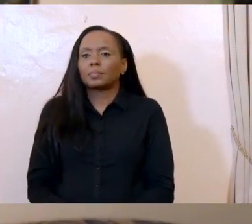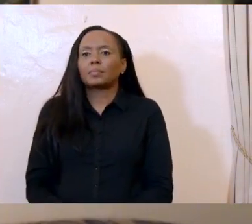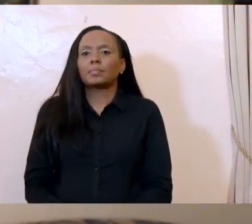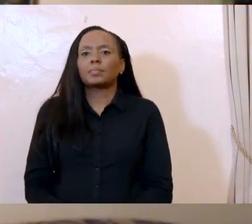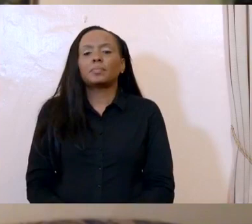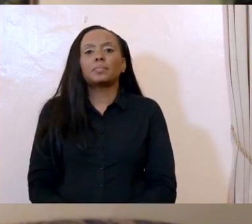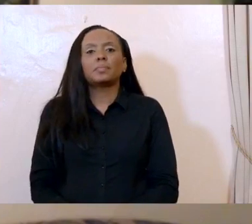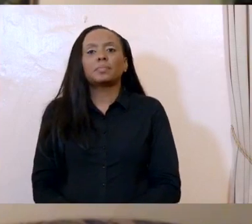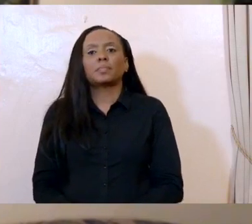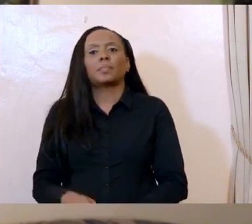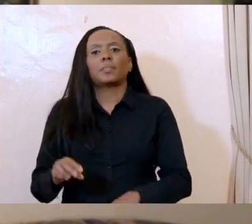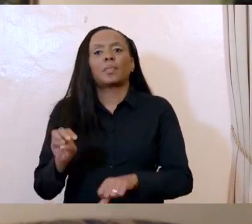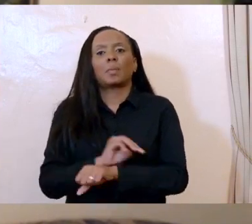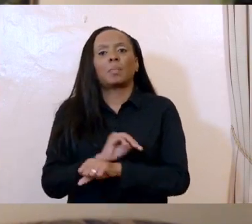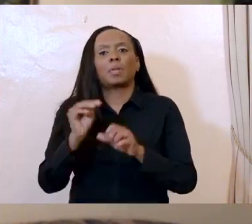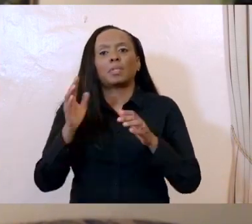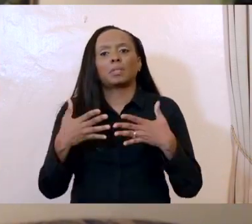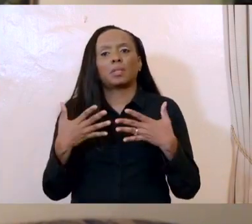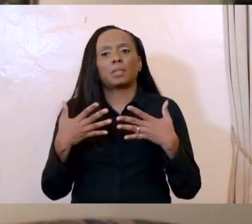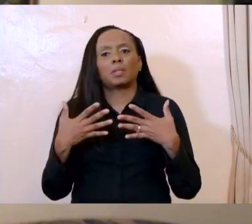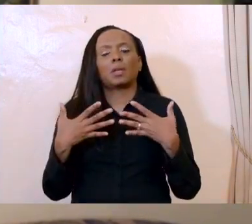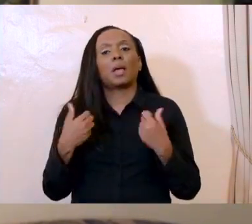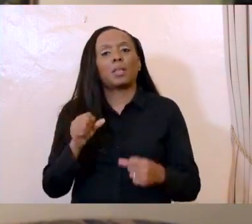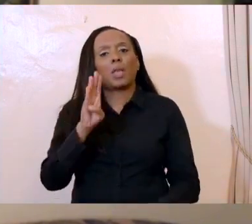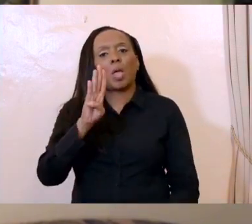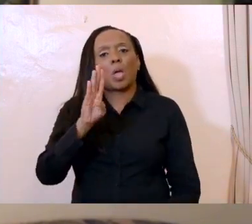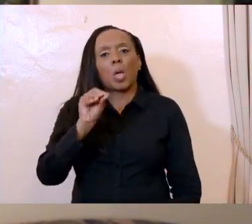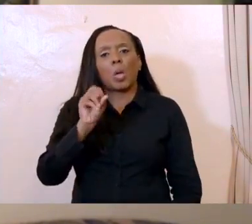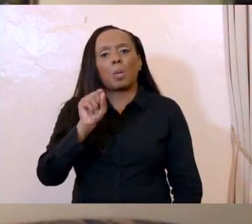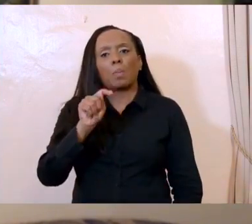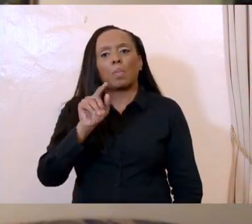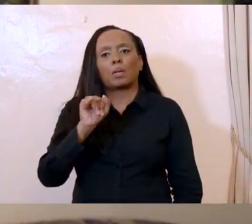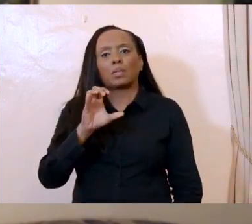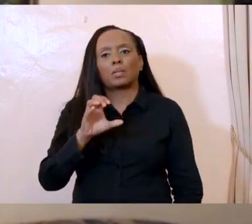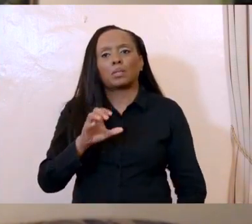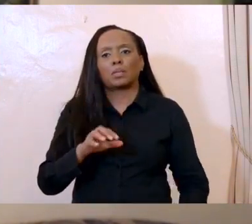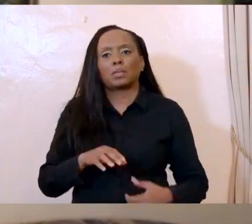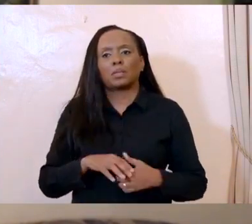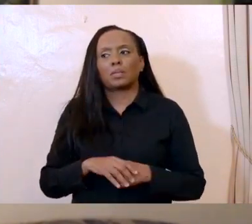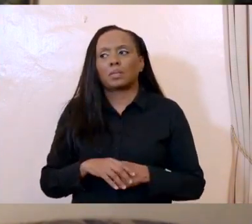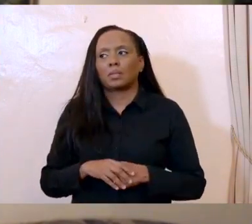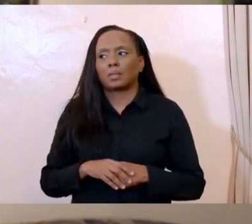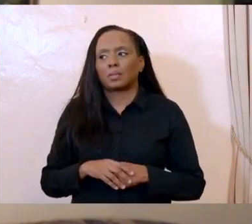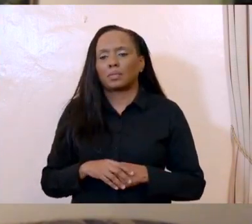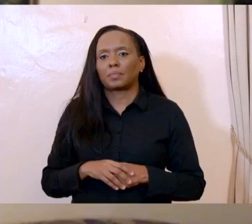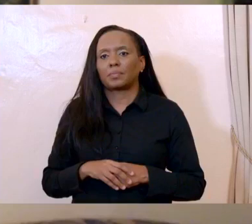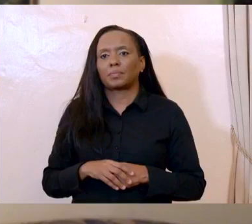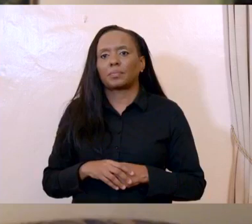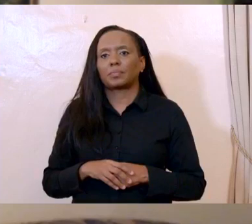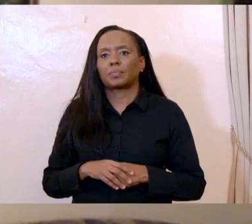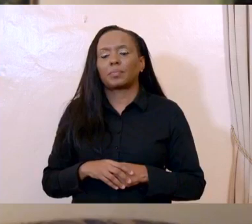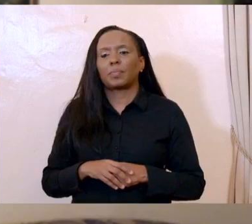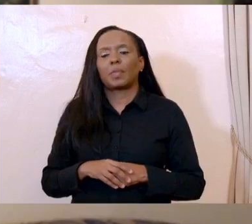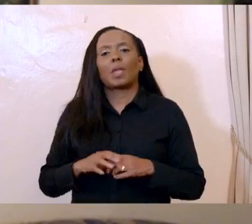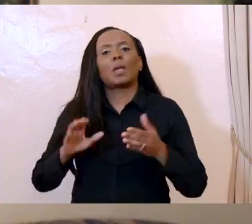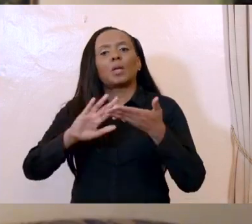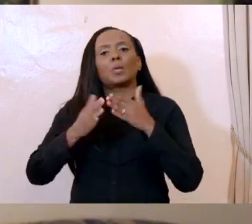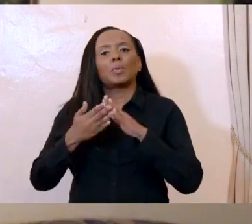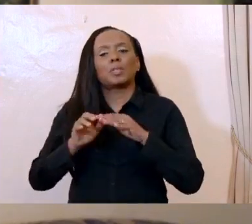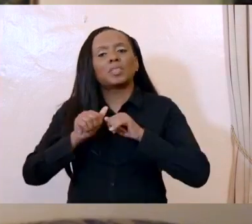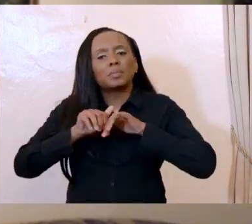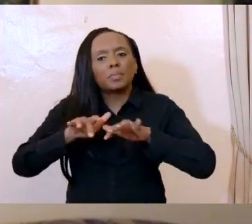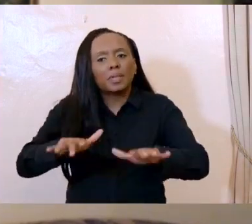declaring community spread, can you spell out what that really means? What would be required of the government